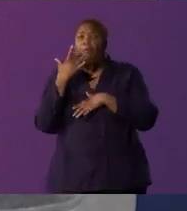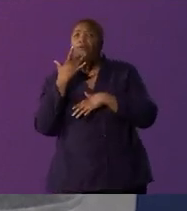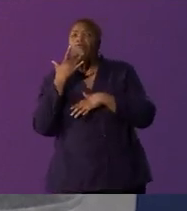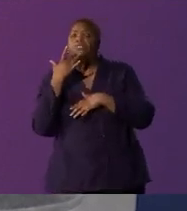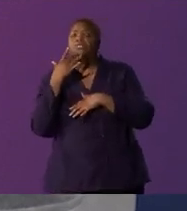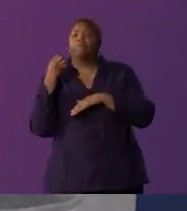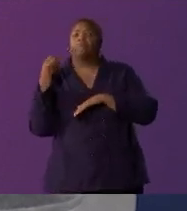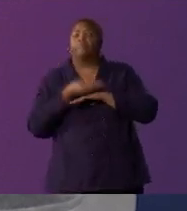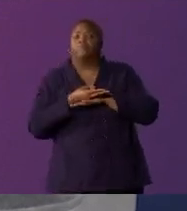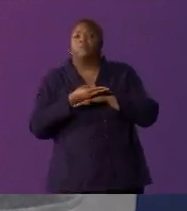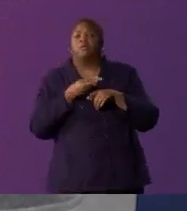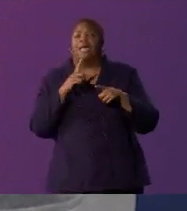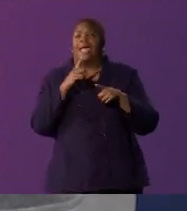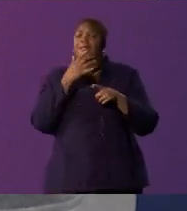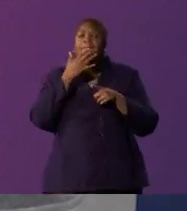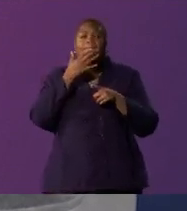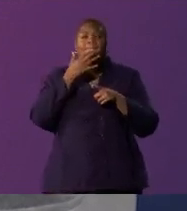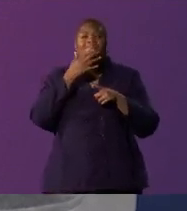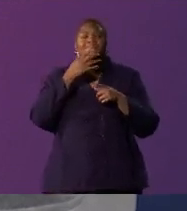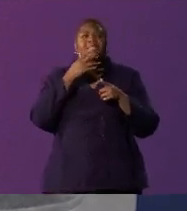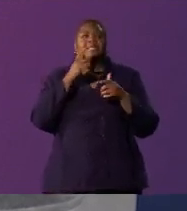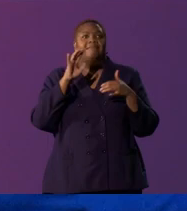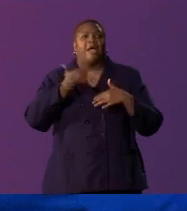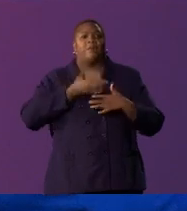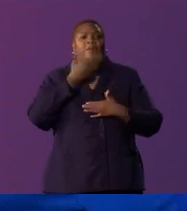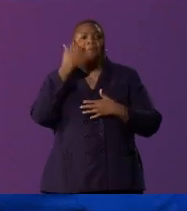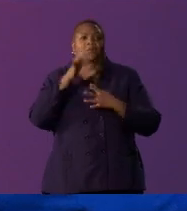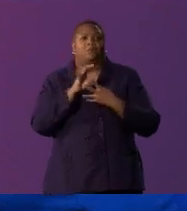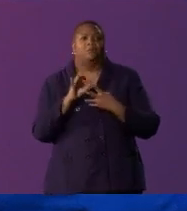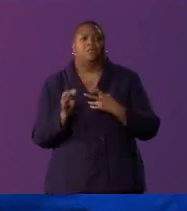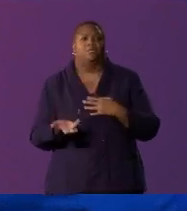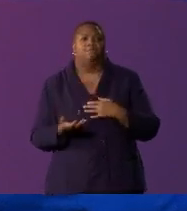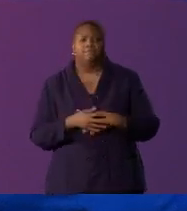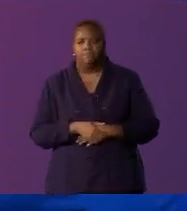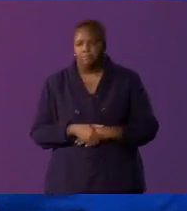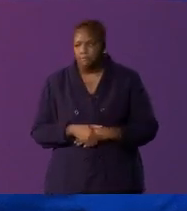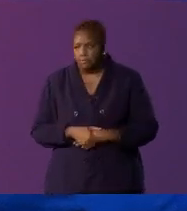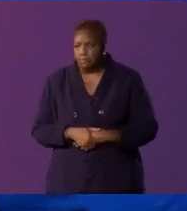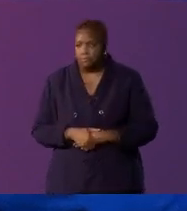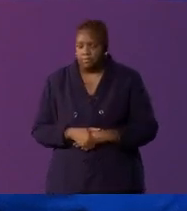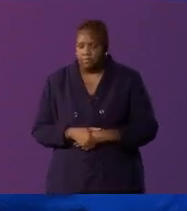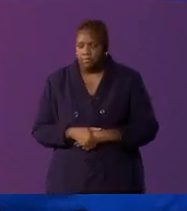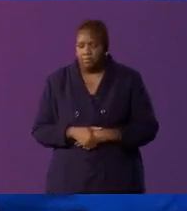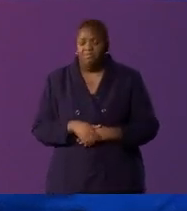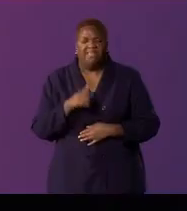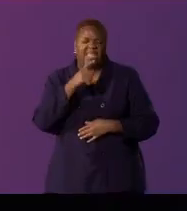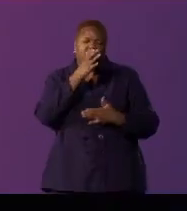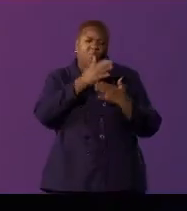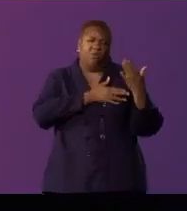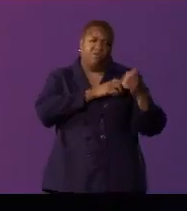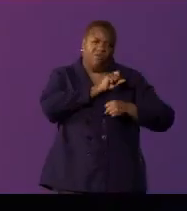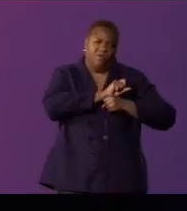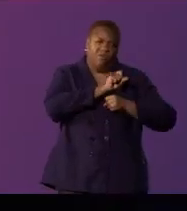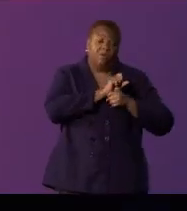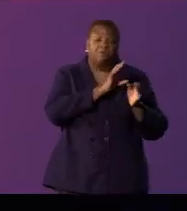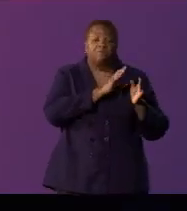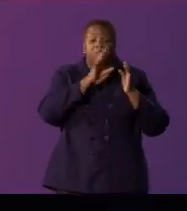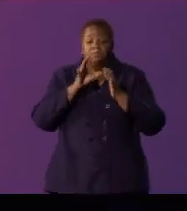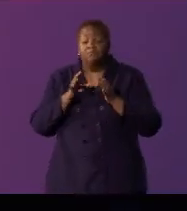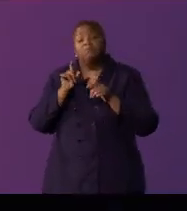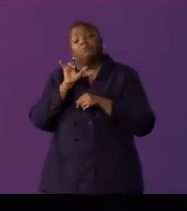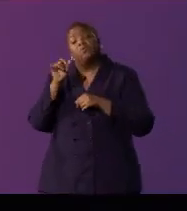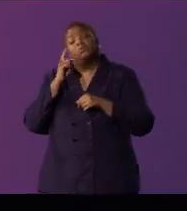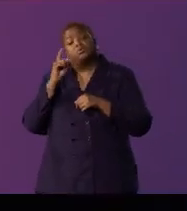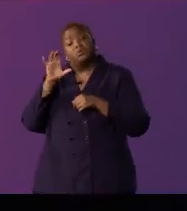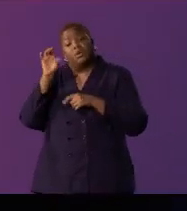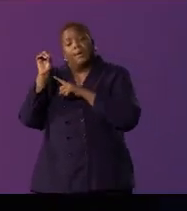a pragmatic decision to hire the best talent. But that's only part of the assignment. The second part is, let's say you're a company that